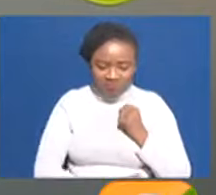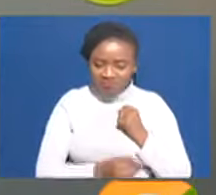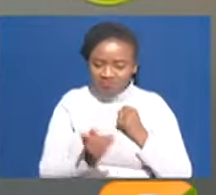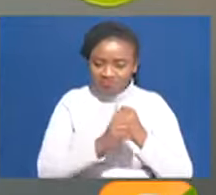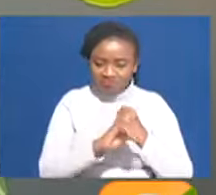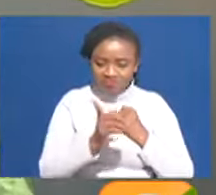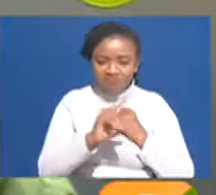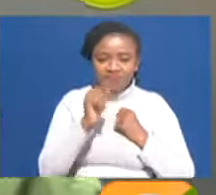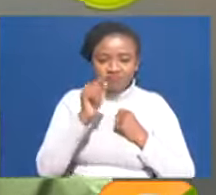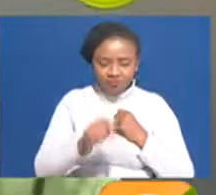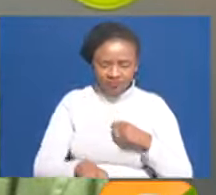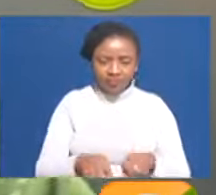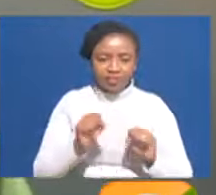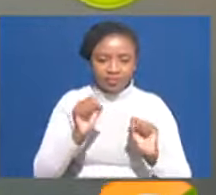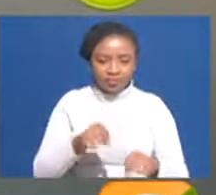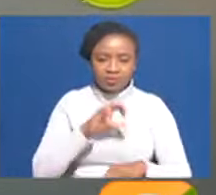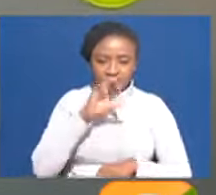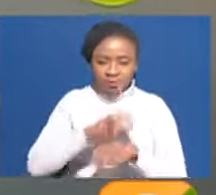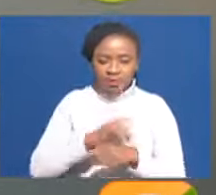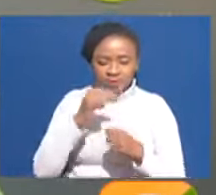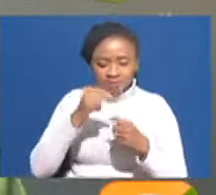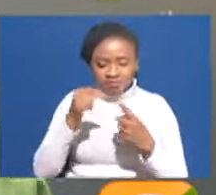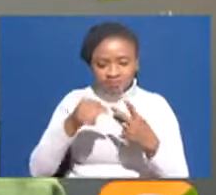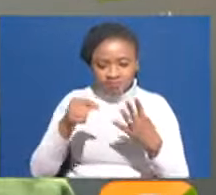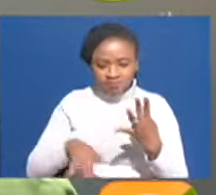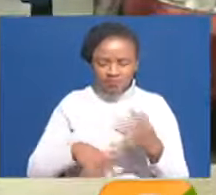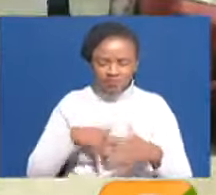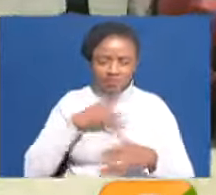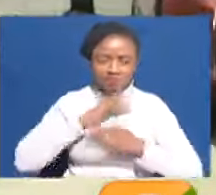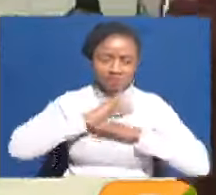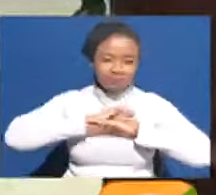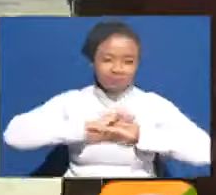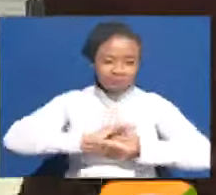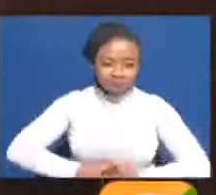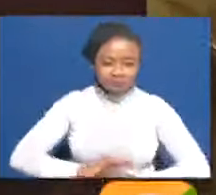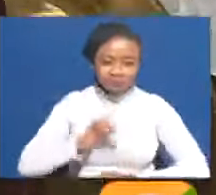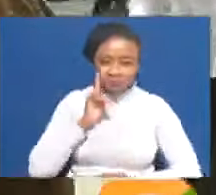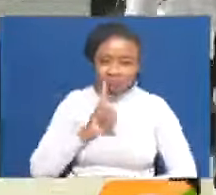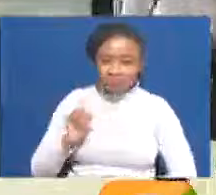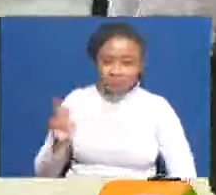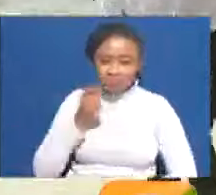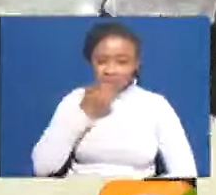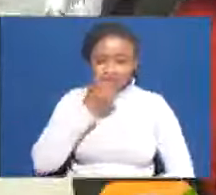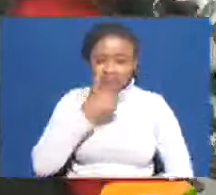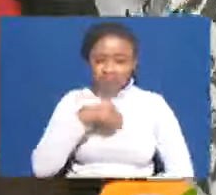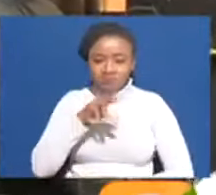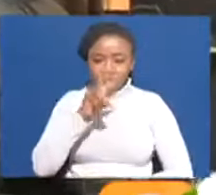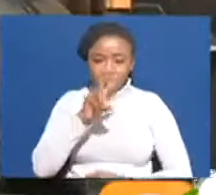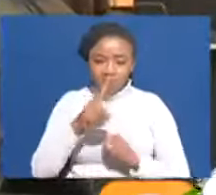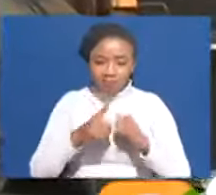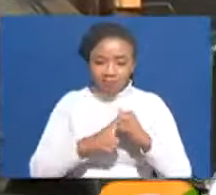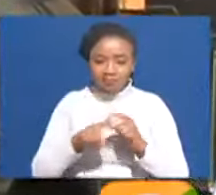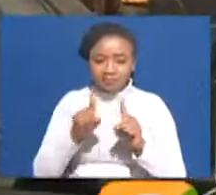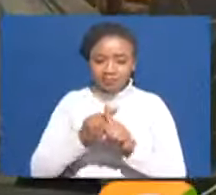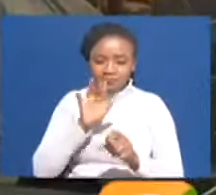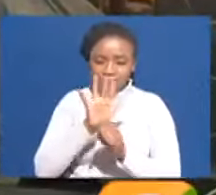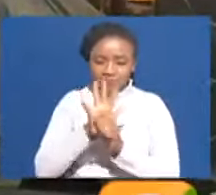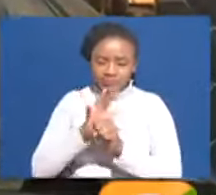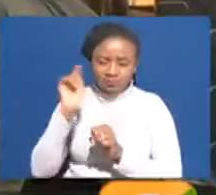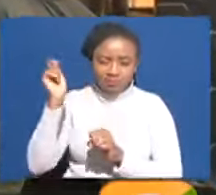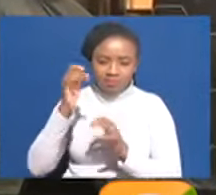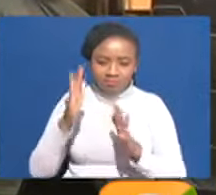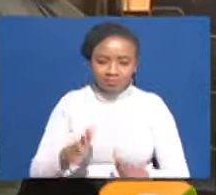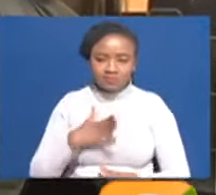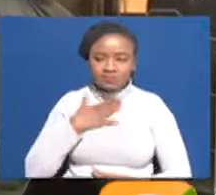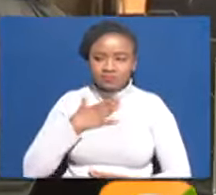that itakam, itafanya ufeel satisfied. The 26-year-old is one of many Kenyans are seeking to create a